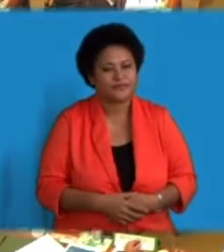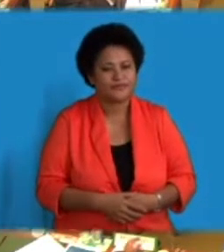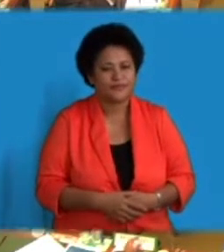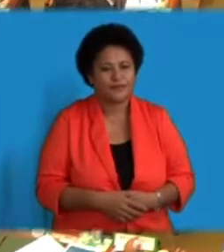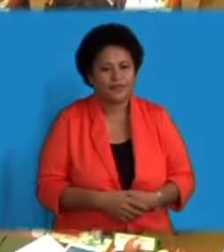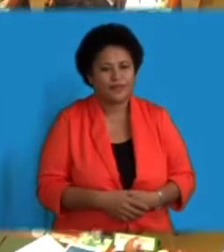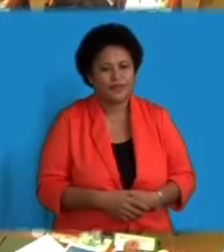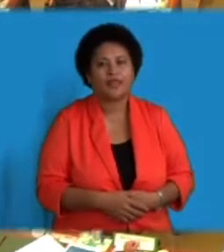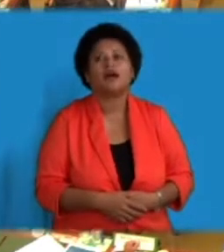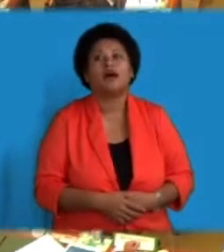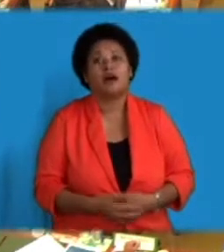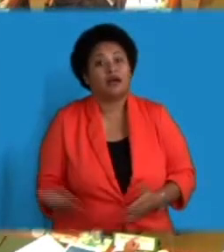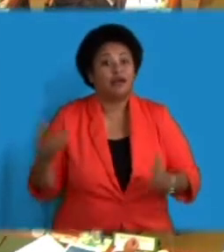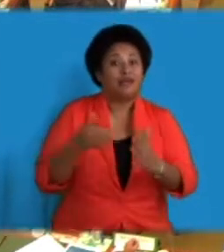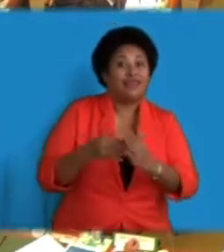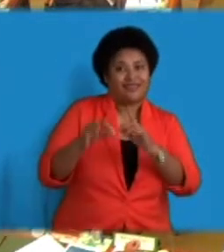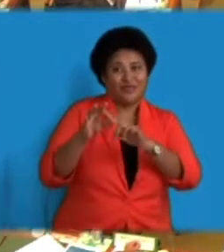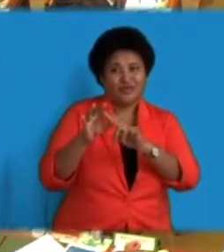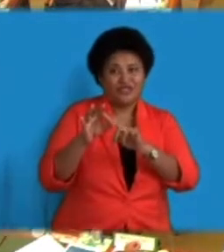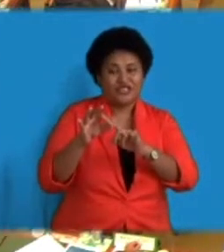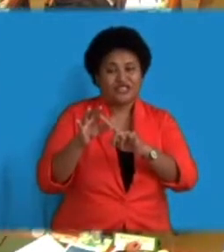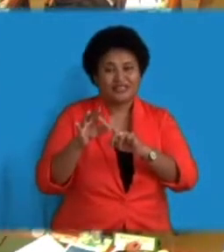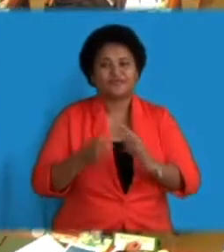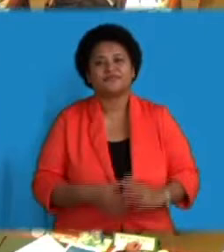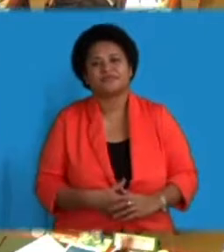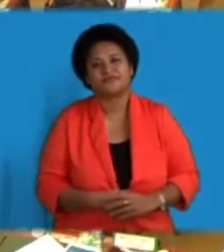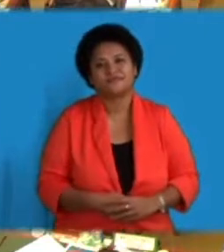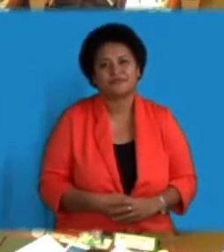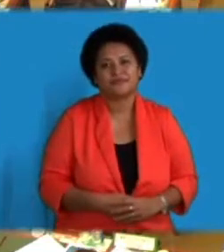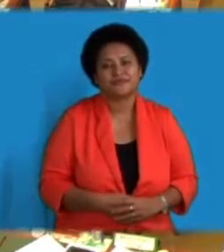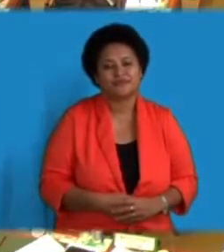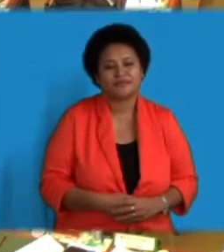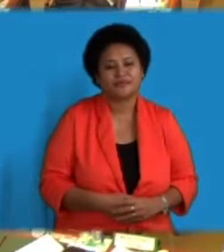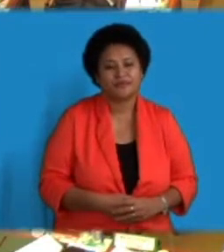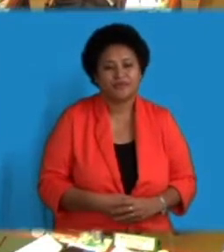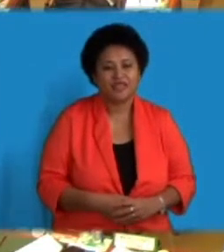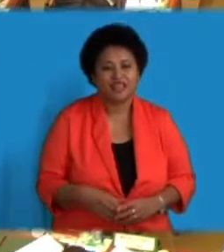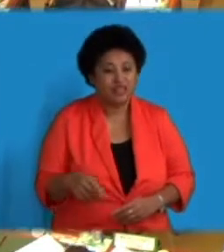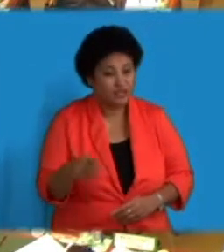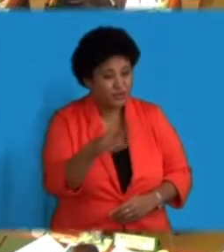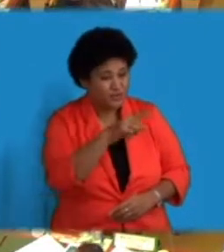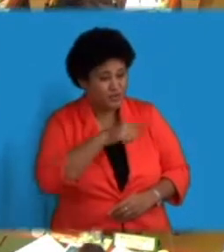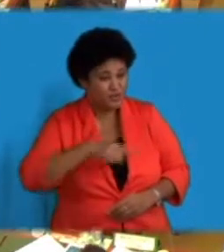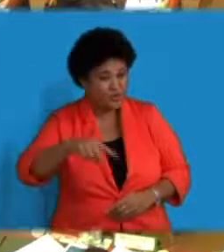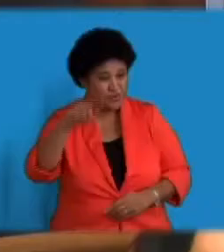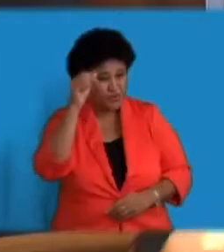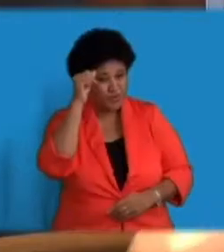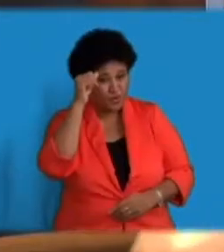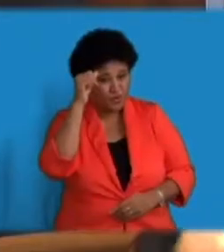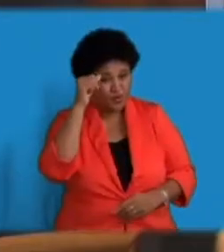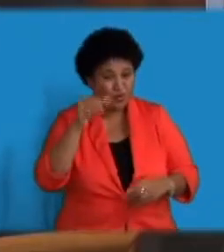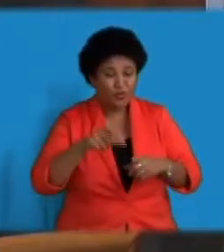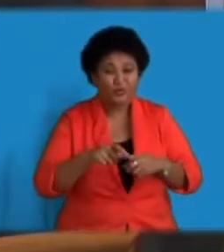Ratnanongo. Supplementary question, Madam Speaker. Question. We do all understand the hardship faced by